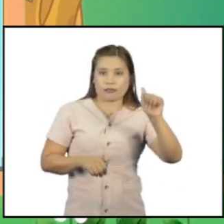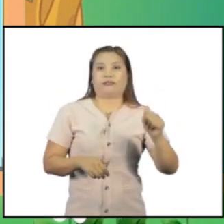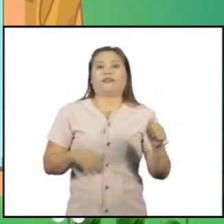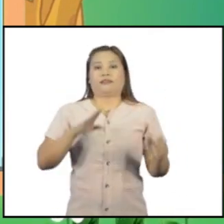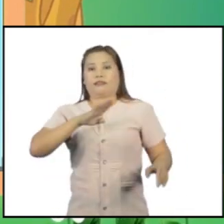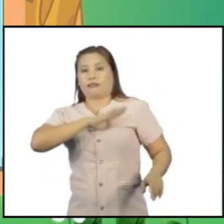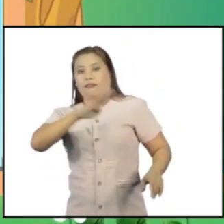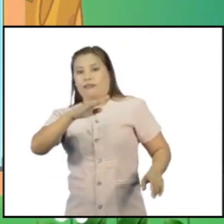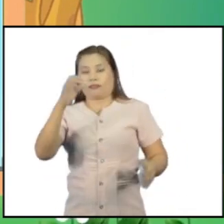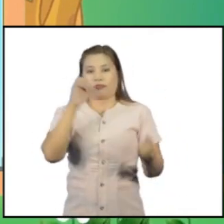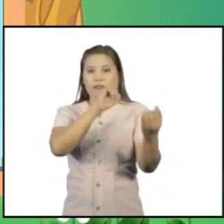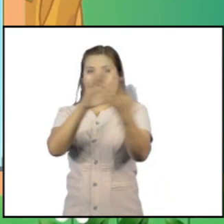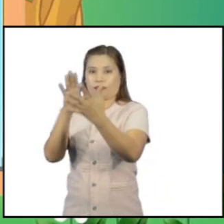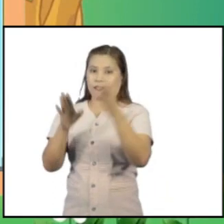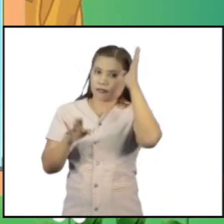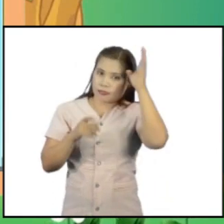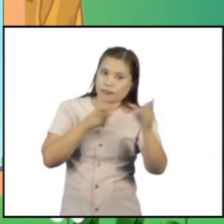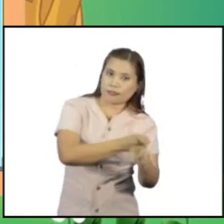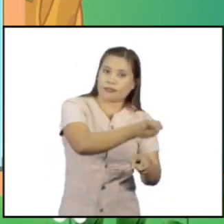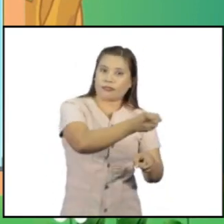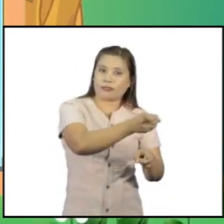He bravely faced Benny the bully.